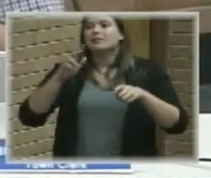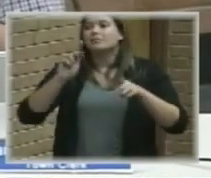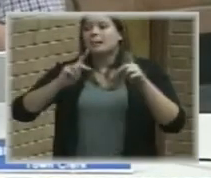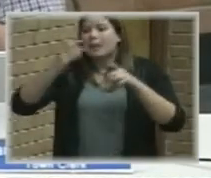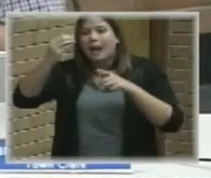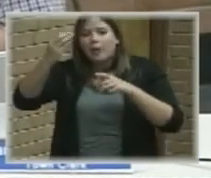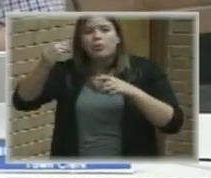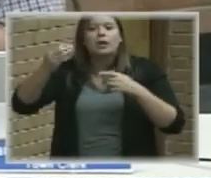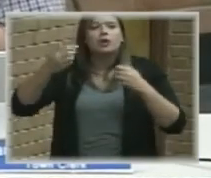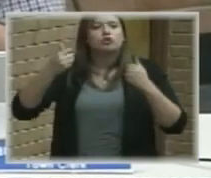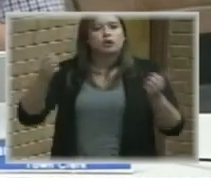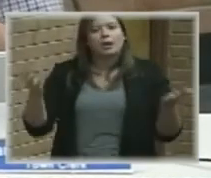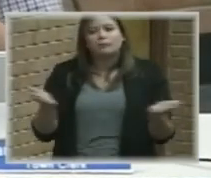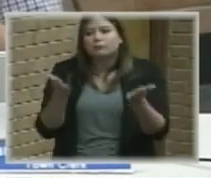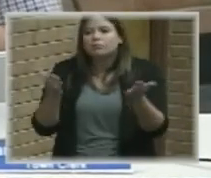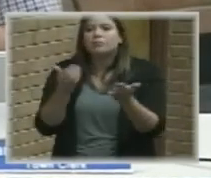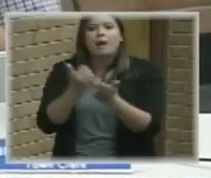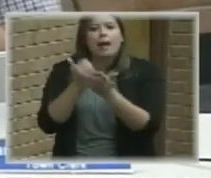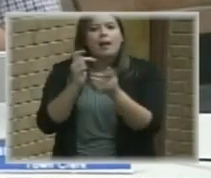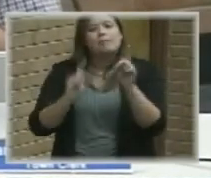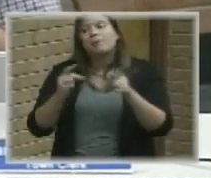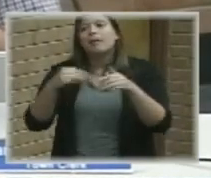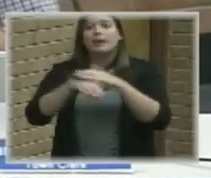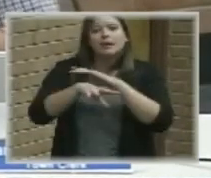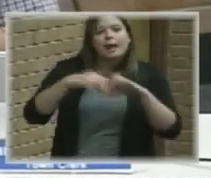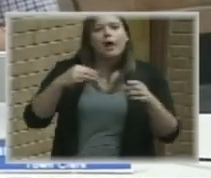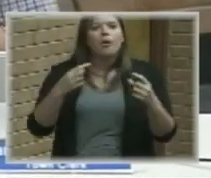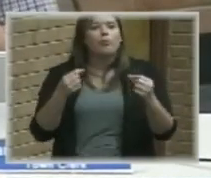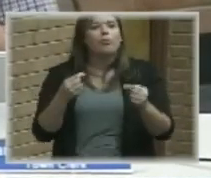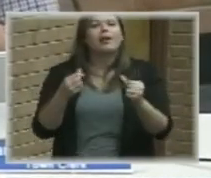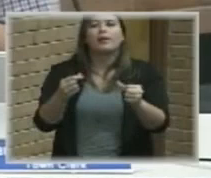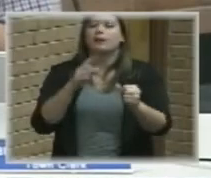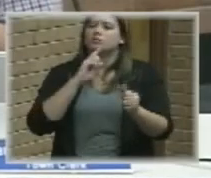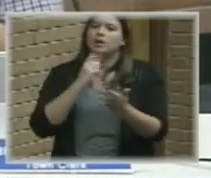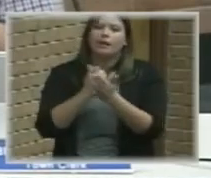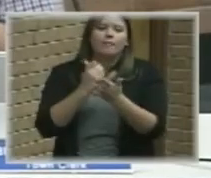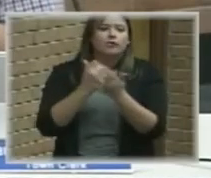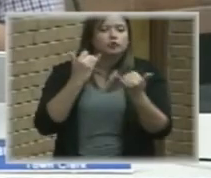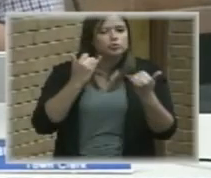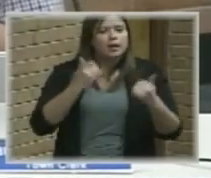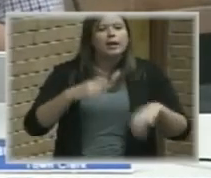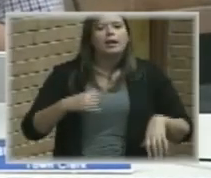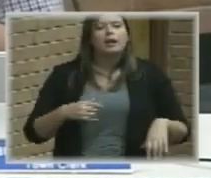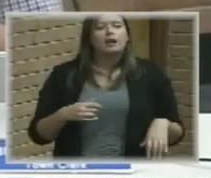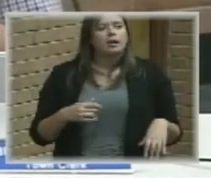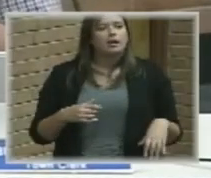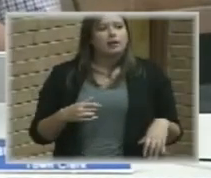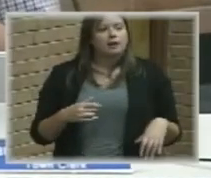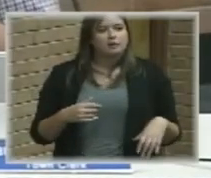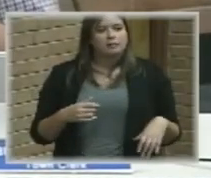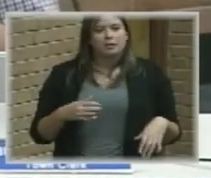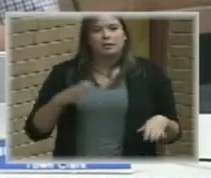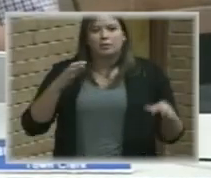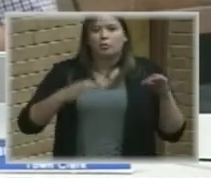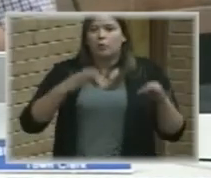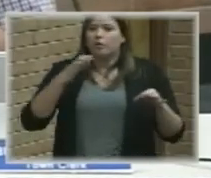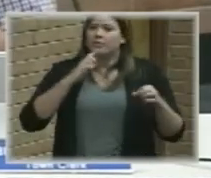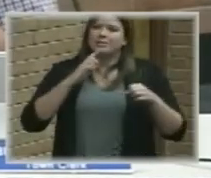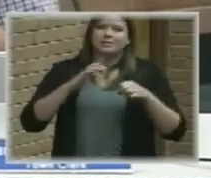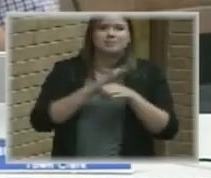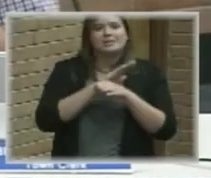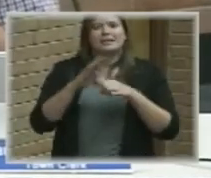quickly as possible. I know they really came in handy today because court seemed to be particularly jumping today. There must have been a lot of